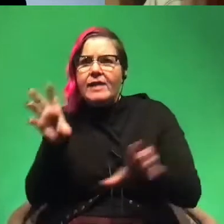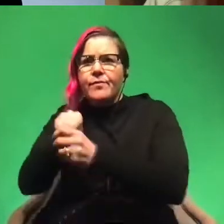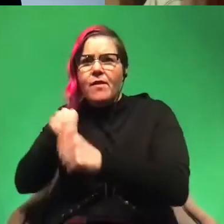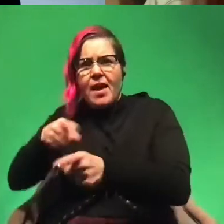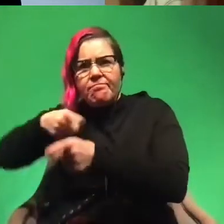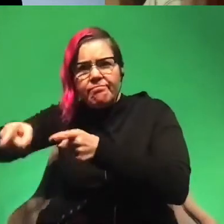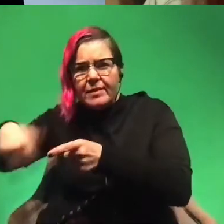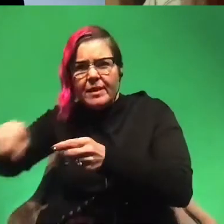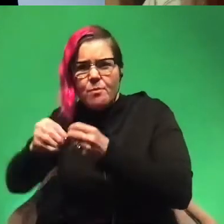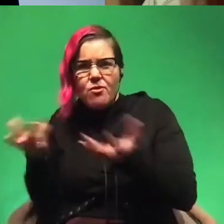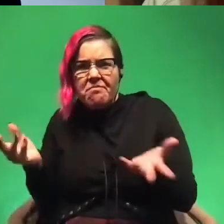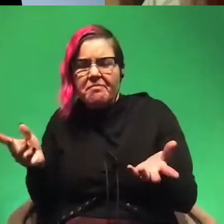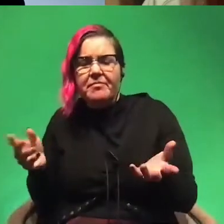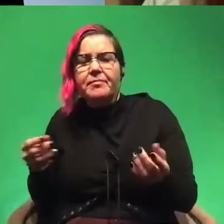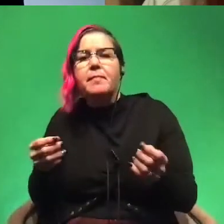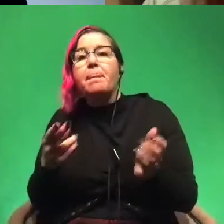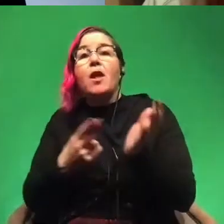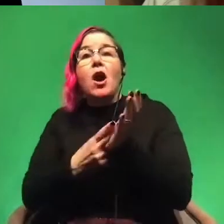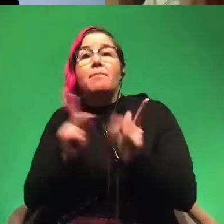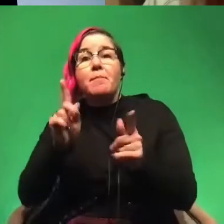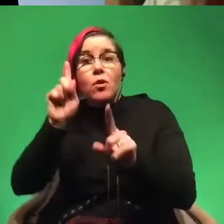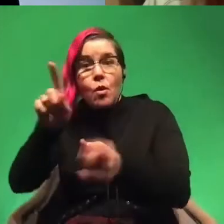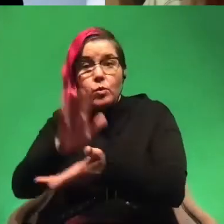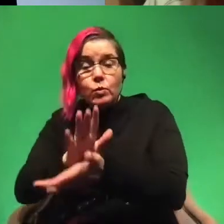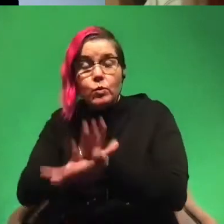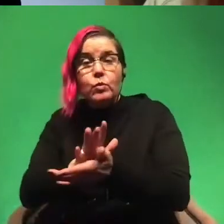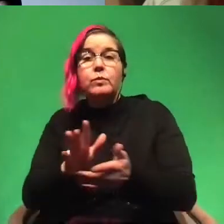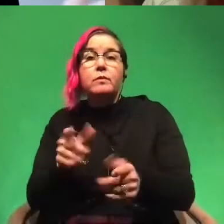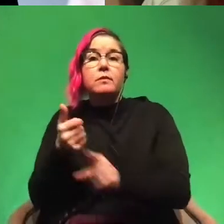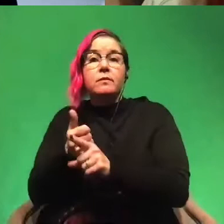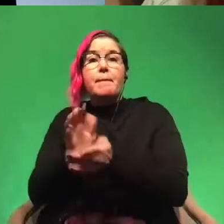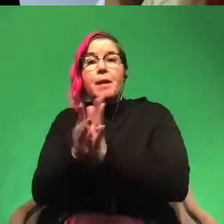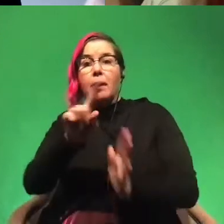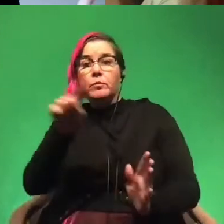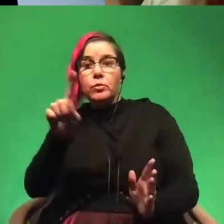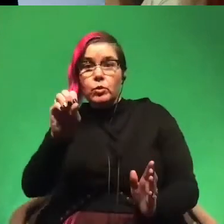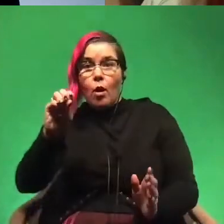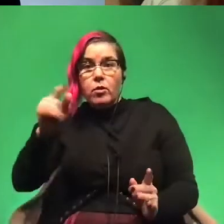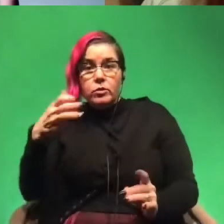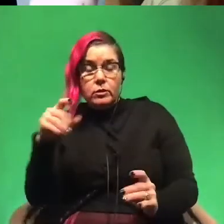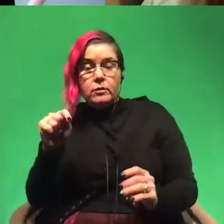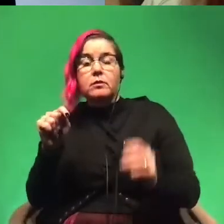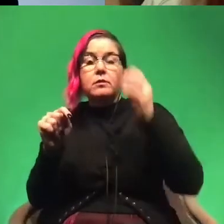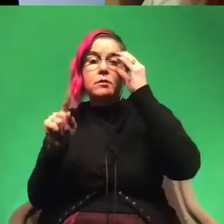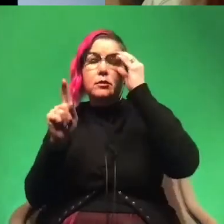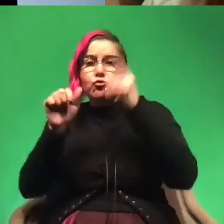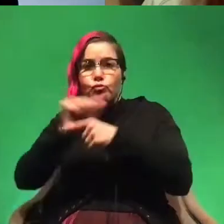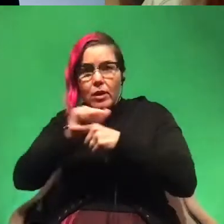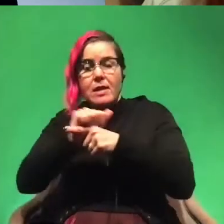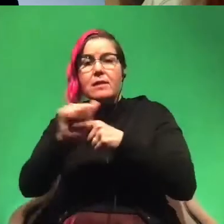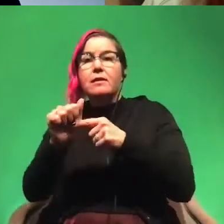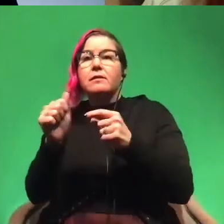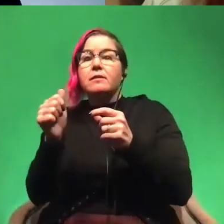And realistically, people go to school to be zoologists. They go to school and get training under professionals to